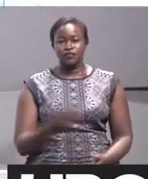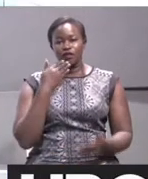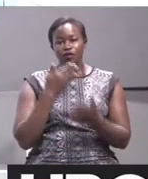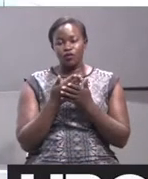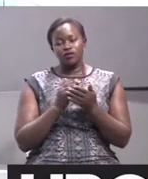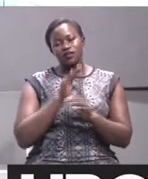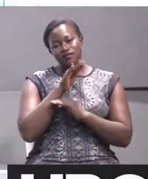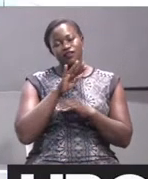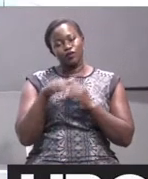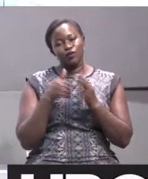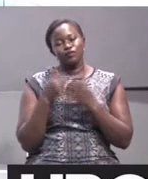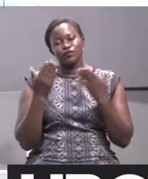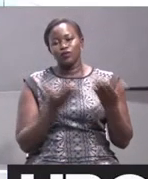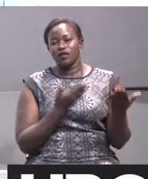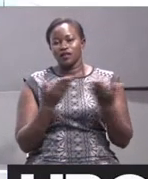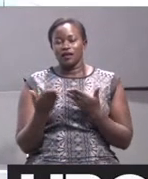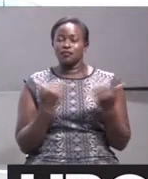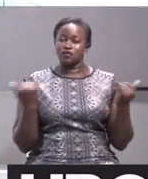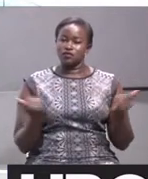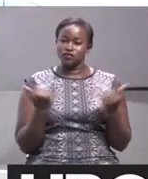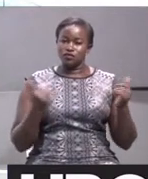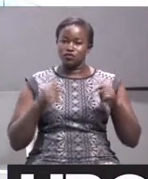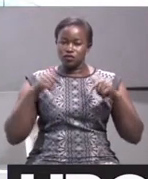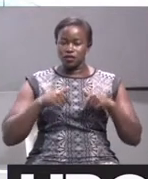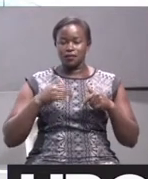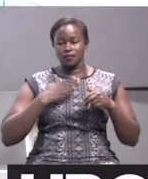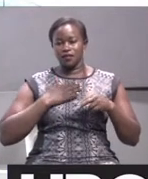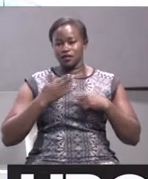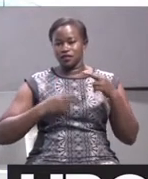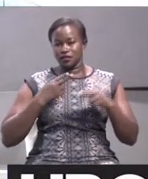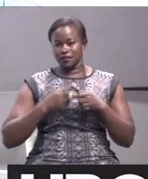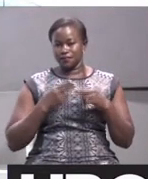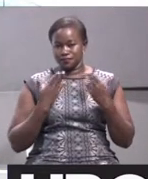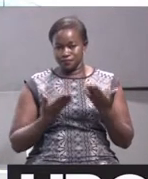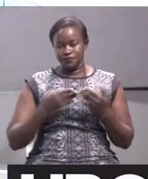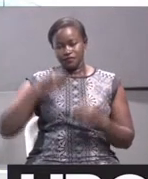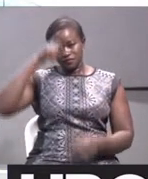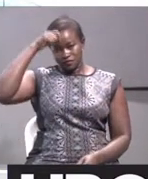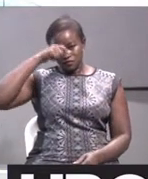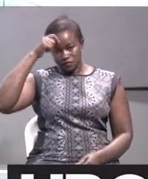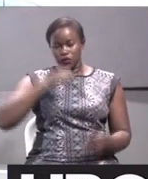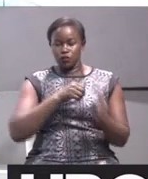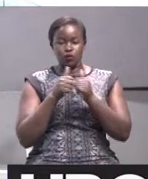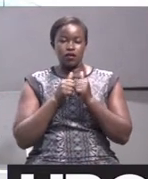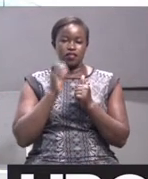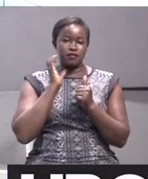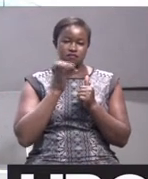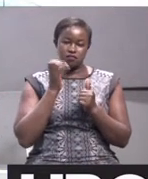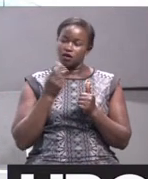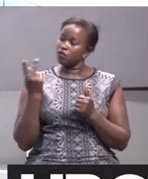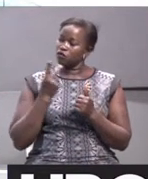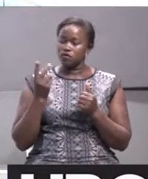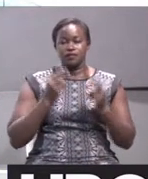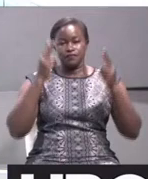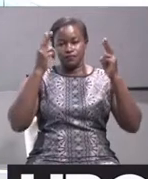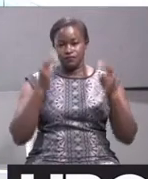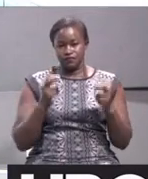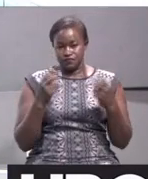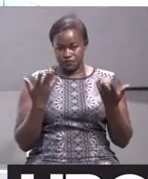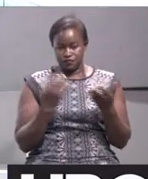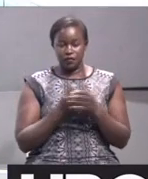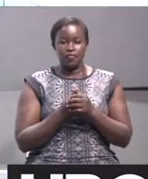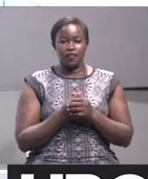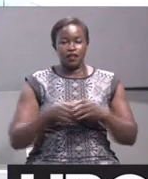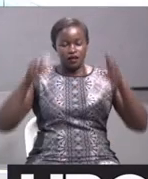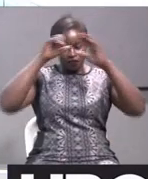Once again, welcome to the second edition of News Tonight. It's me, Micheal Jordan Lukomwa, with Elizabeth Nakakoni, and this is what we have for you. President